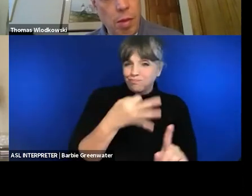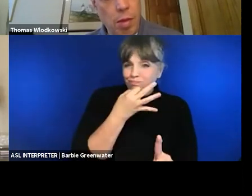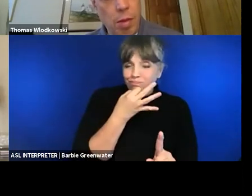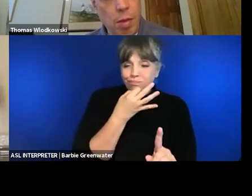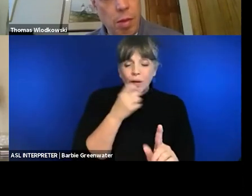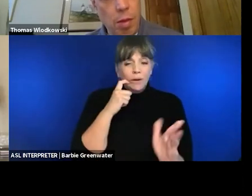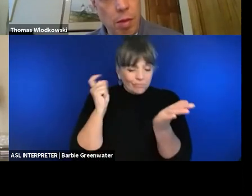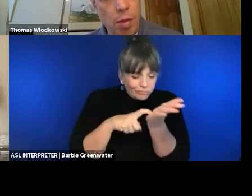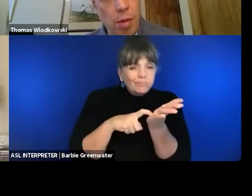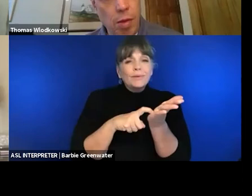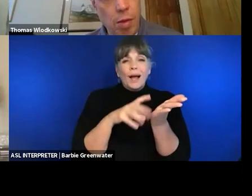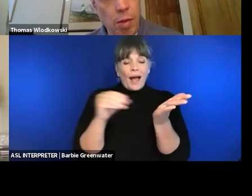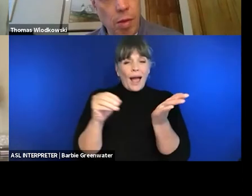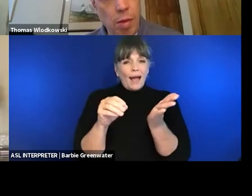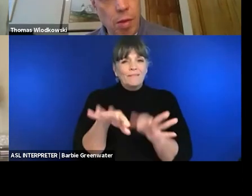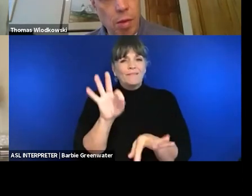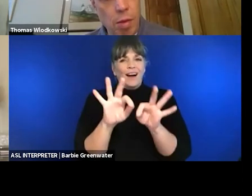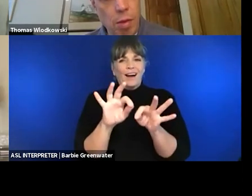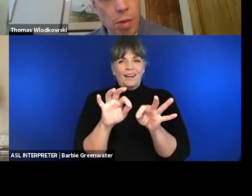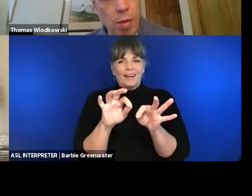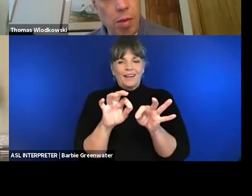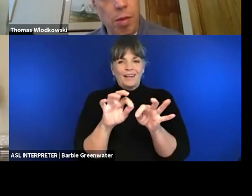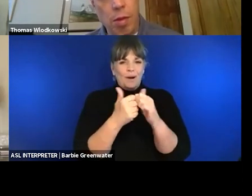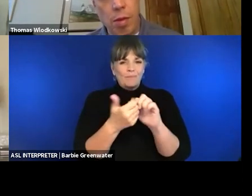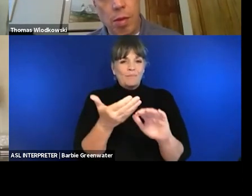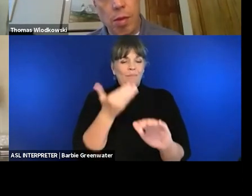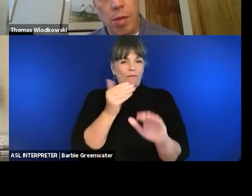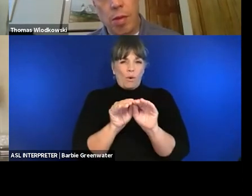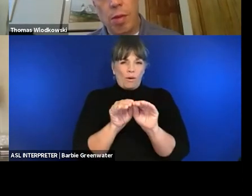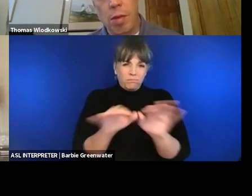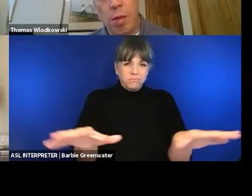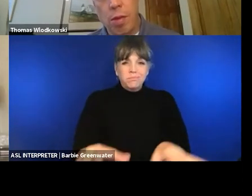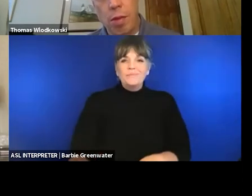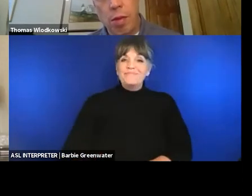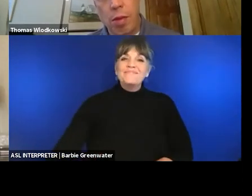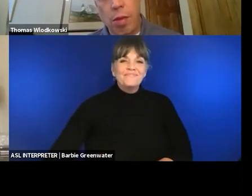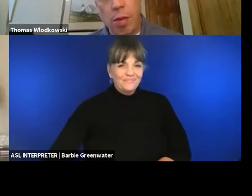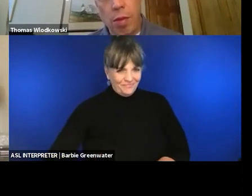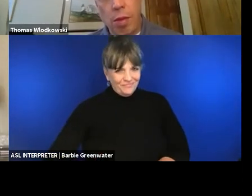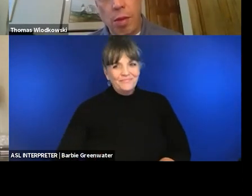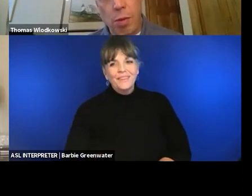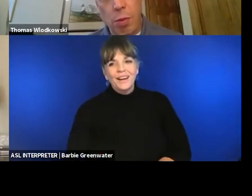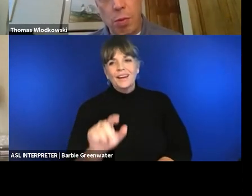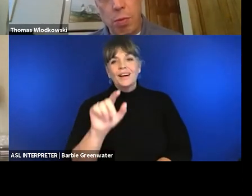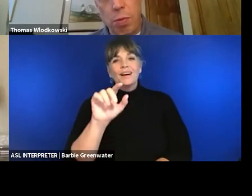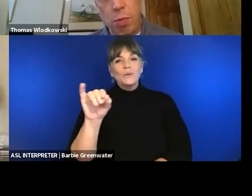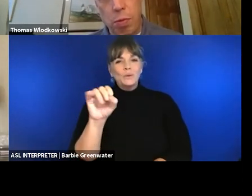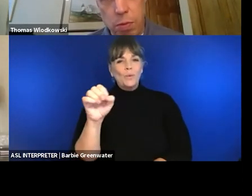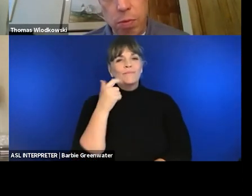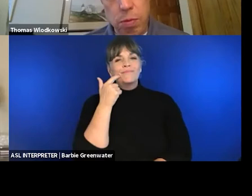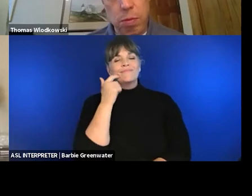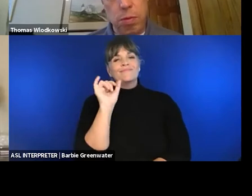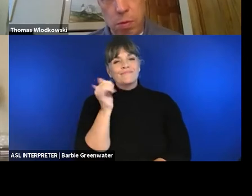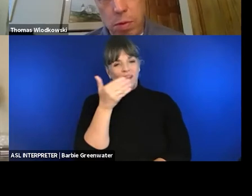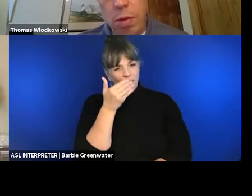issues before they happen. Very interesting. Thanks. Thanks, Justin. And now it all comes back home to Tom. Though Tom is in, you know,